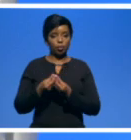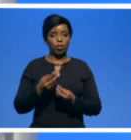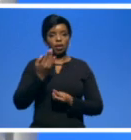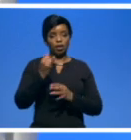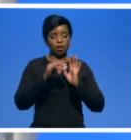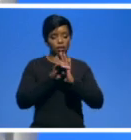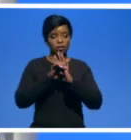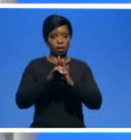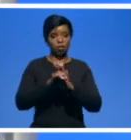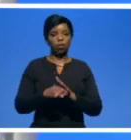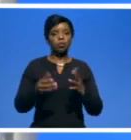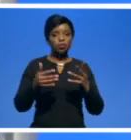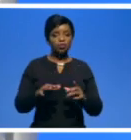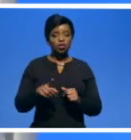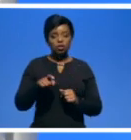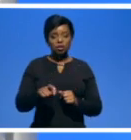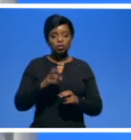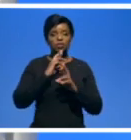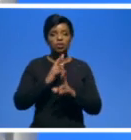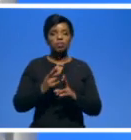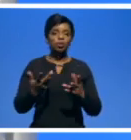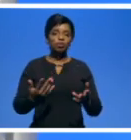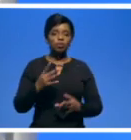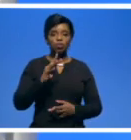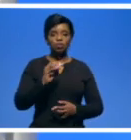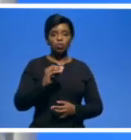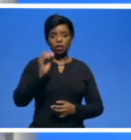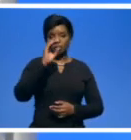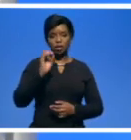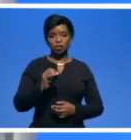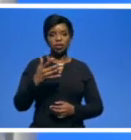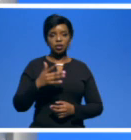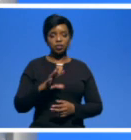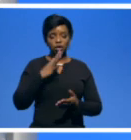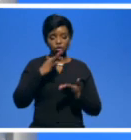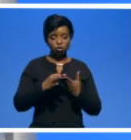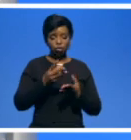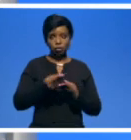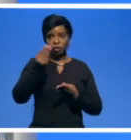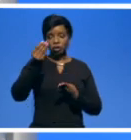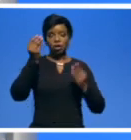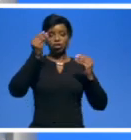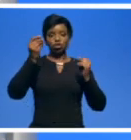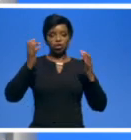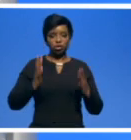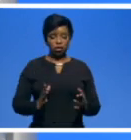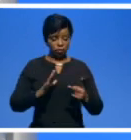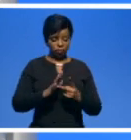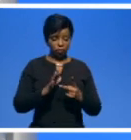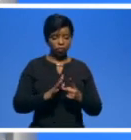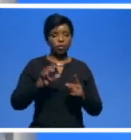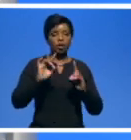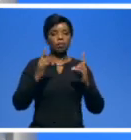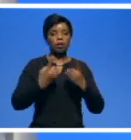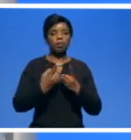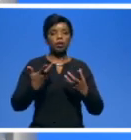recommendations on this report, 40% towards, yes, the National Treasury. We also had it towards the Department of Women. We also had the